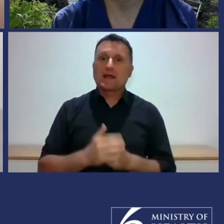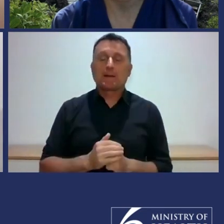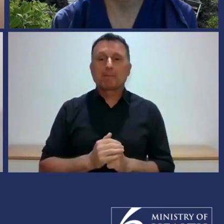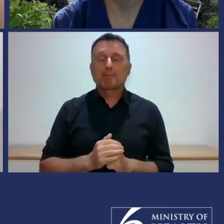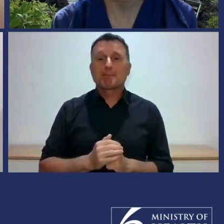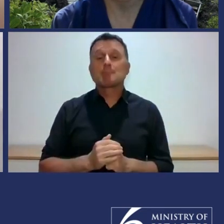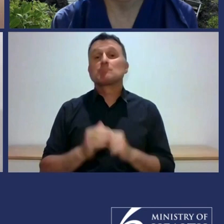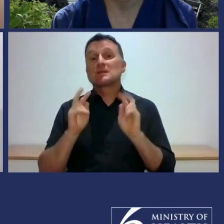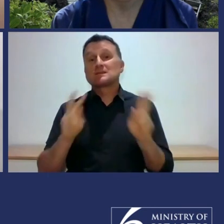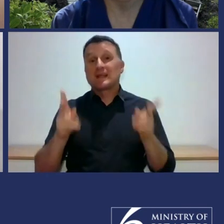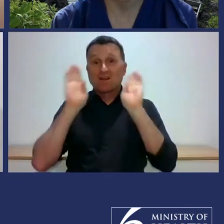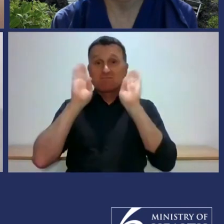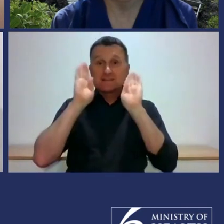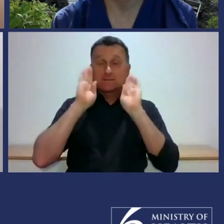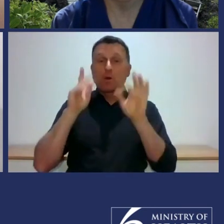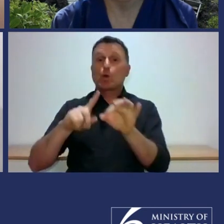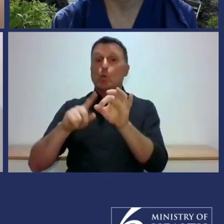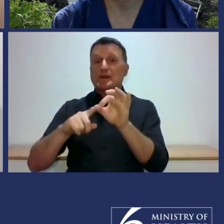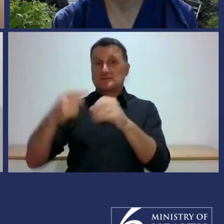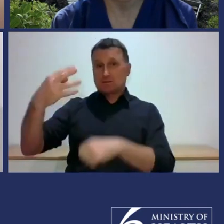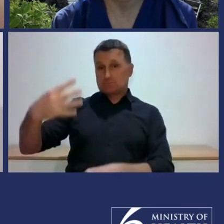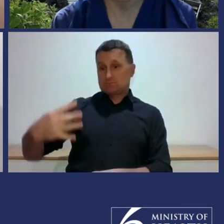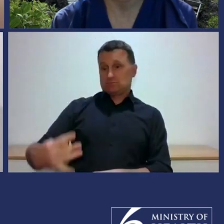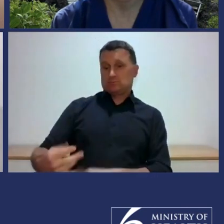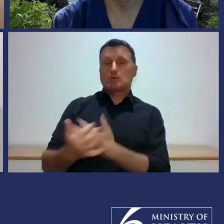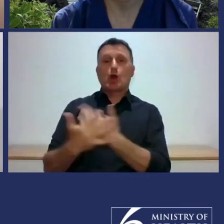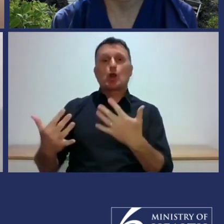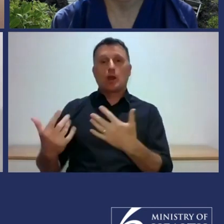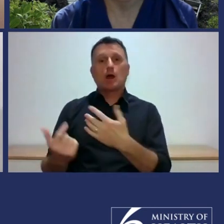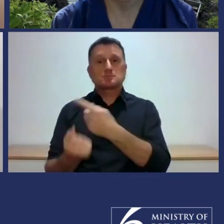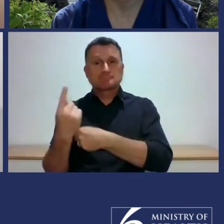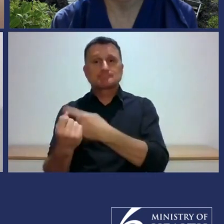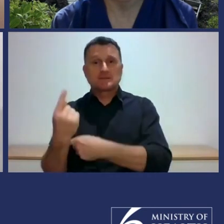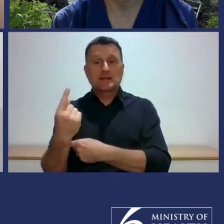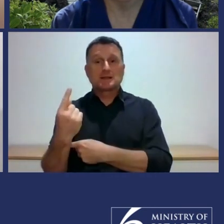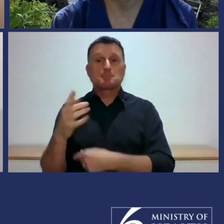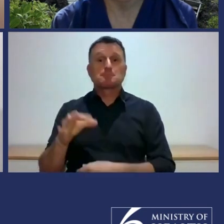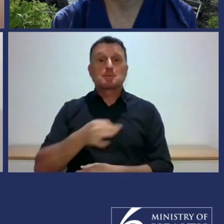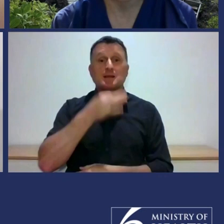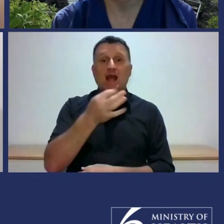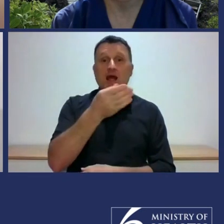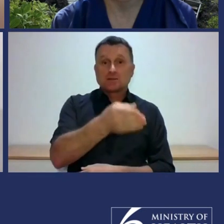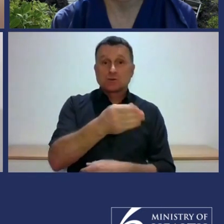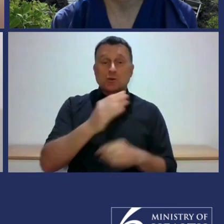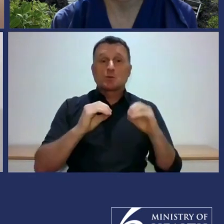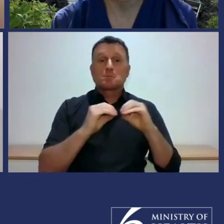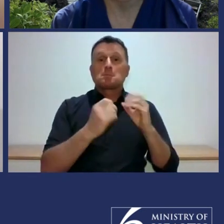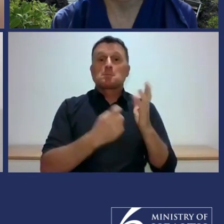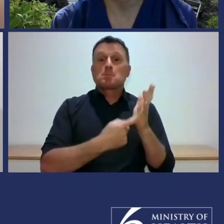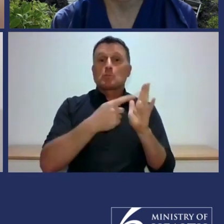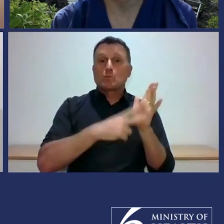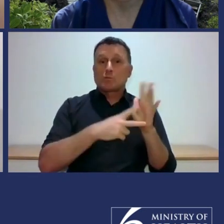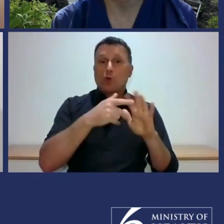Facebook. I'm getting a few of those fired through now. I thought maybe I could come to you, Bronwyn, and ask on behalf